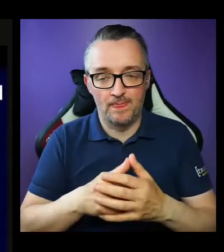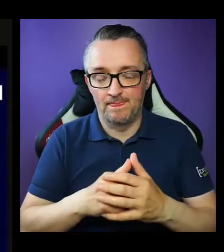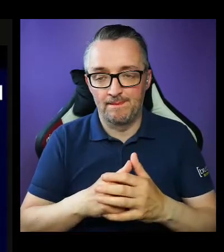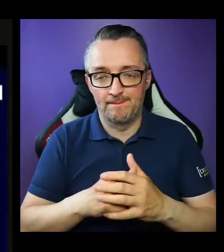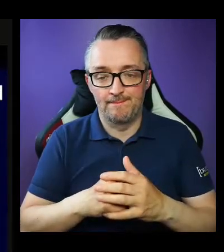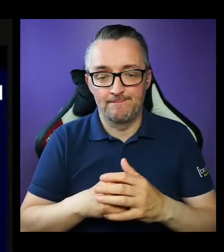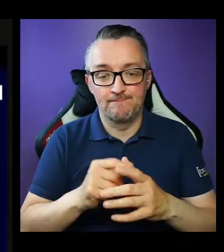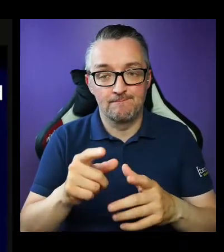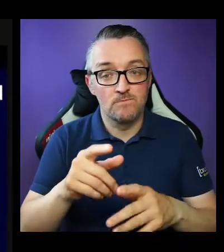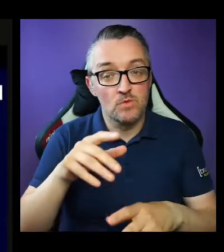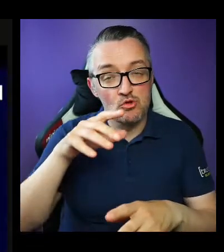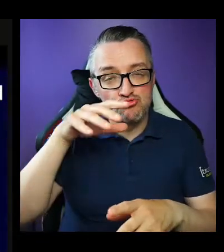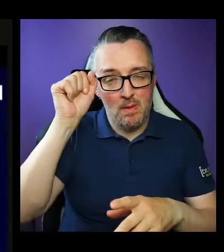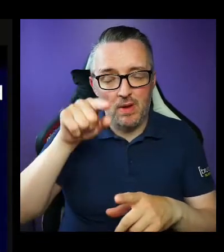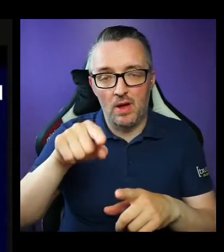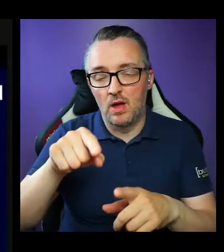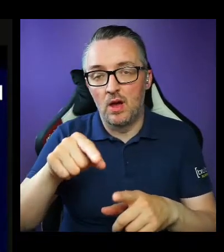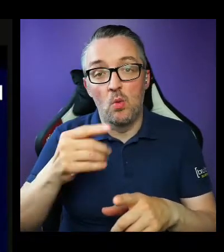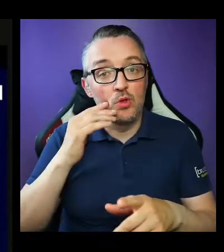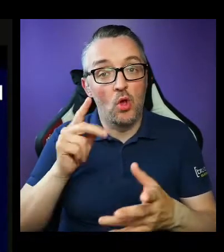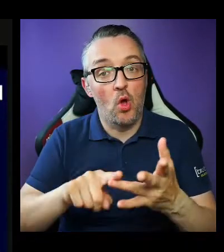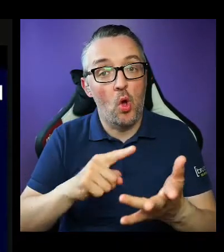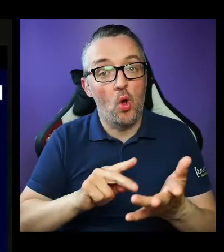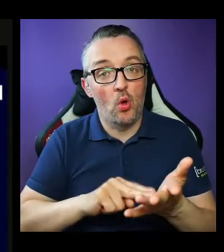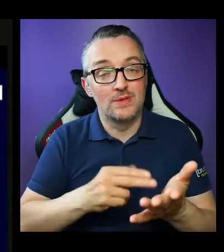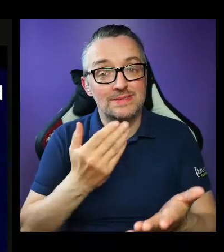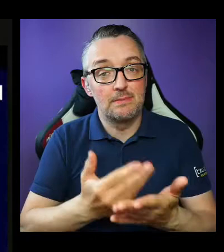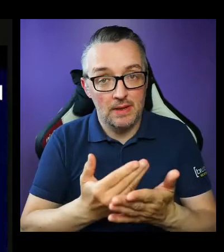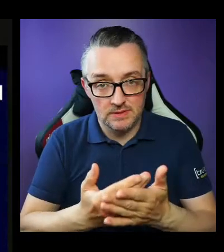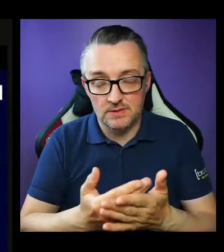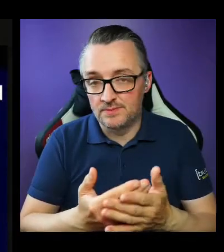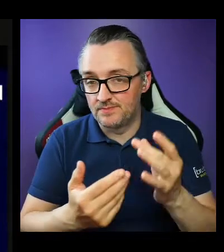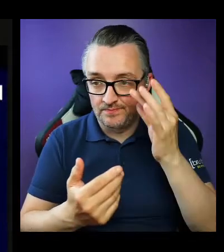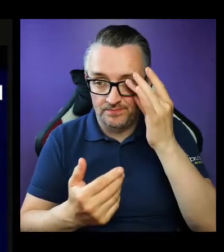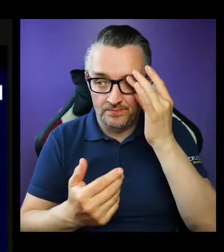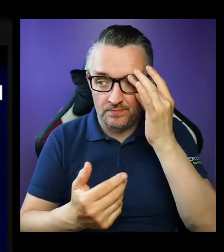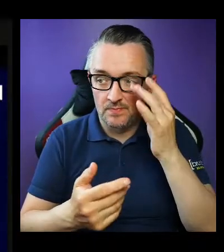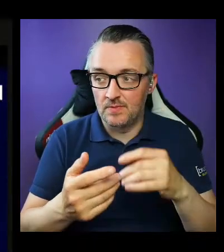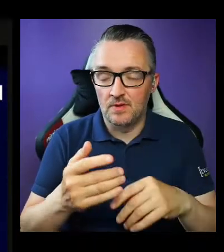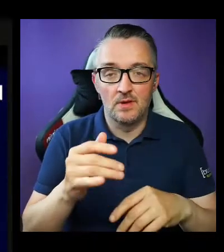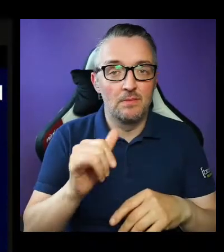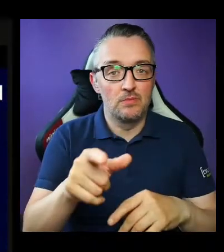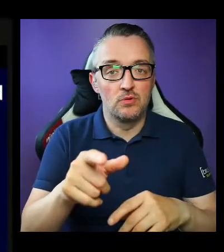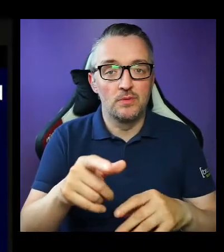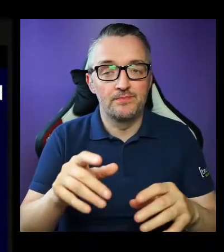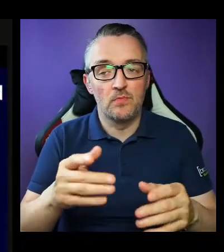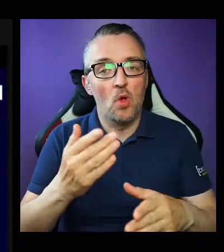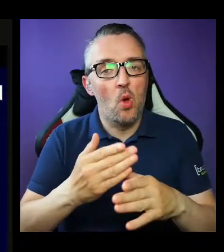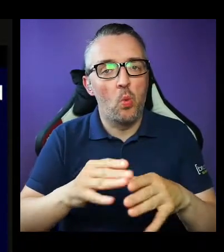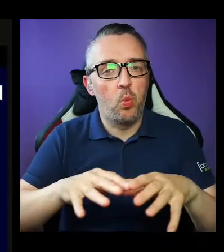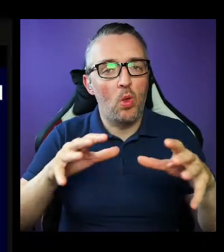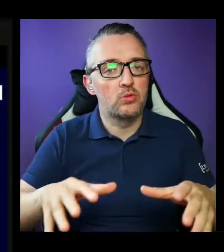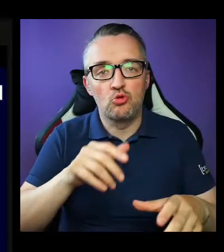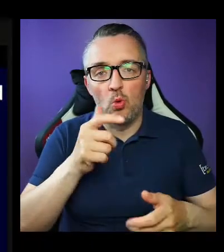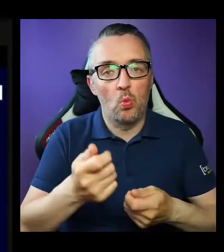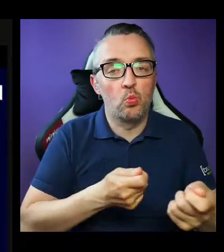keep in mind when it comes to on-demand is that in case you have uncontrolled workloads, then of course